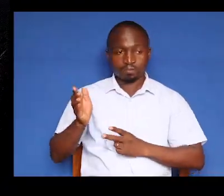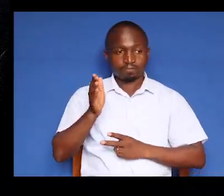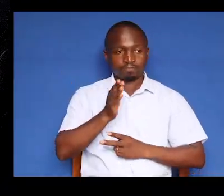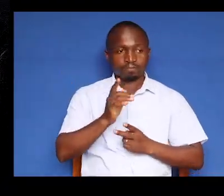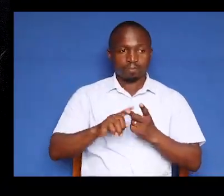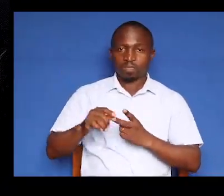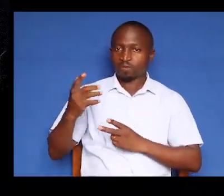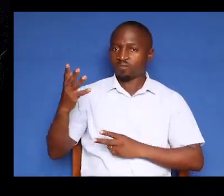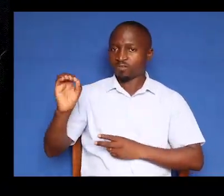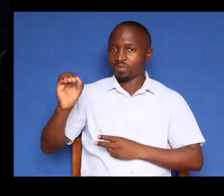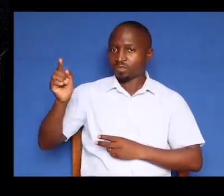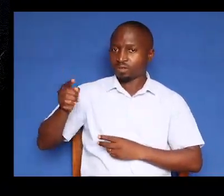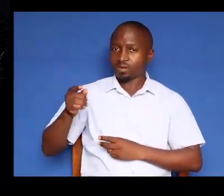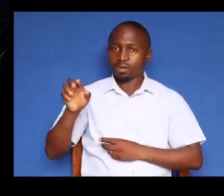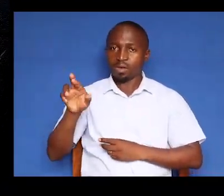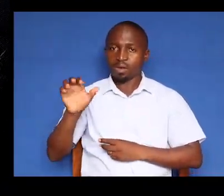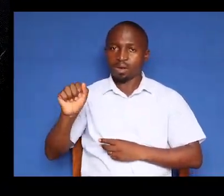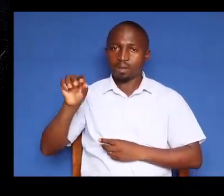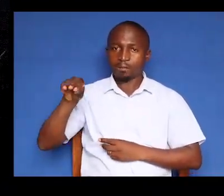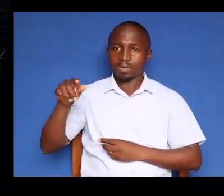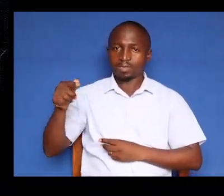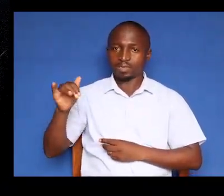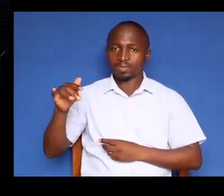for Amatita, and